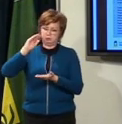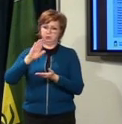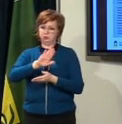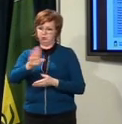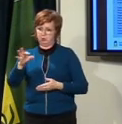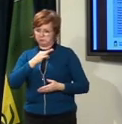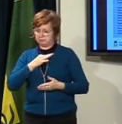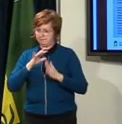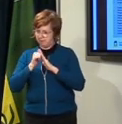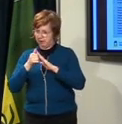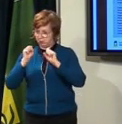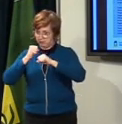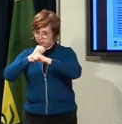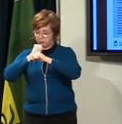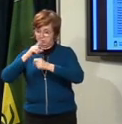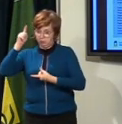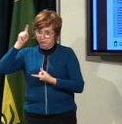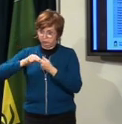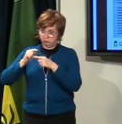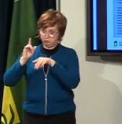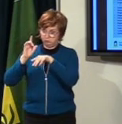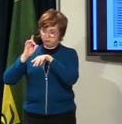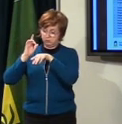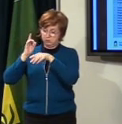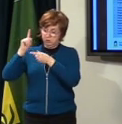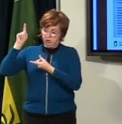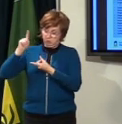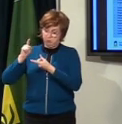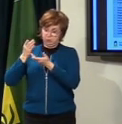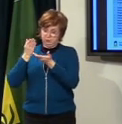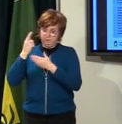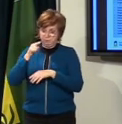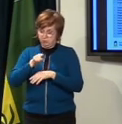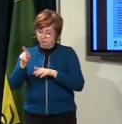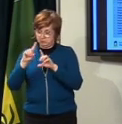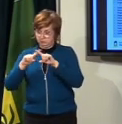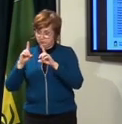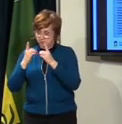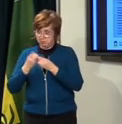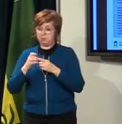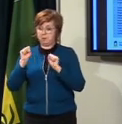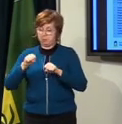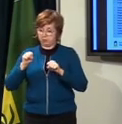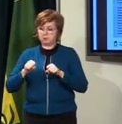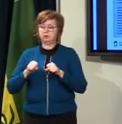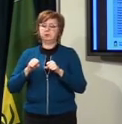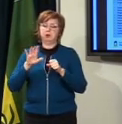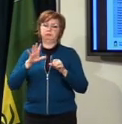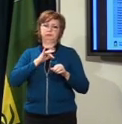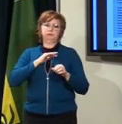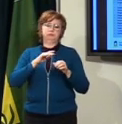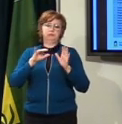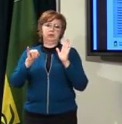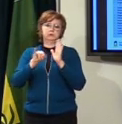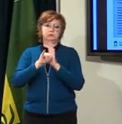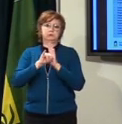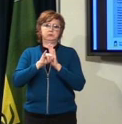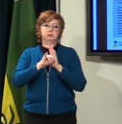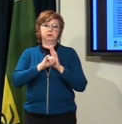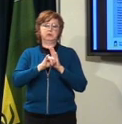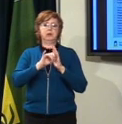establish a way of identifying where we could achieve service slowdowns with the